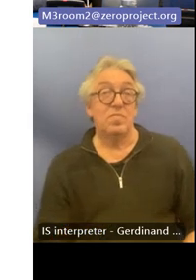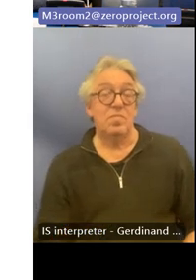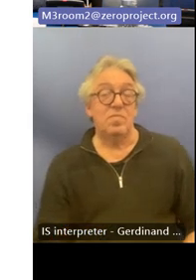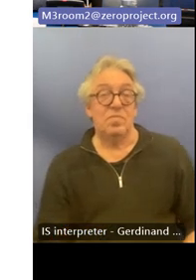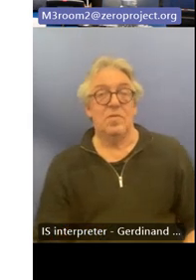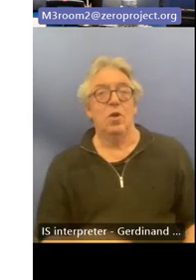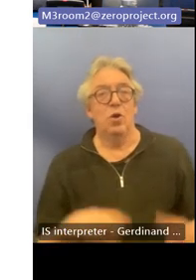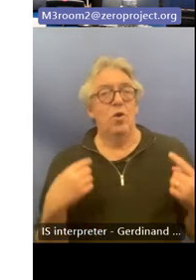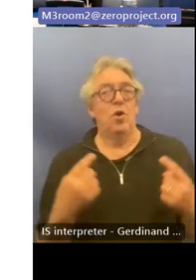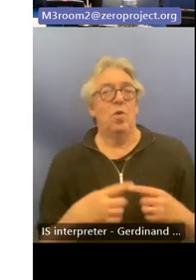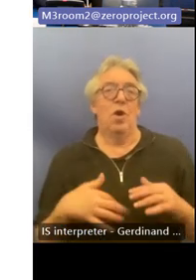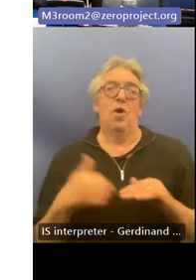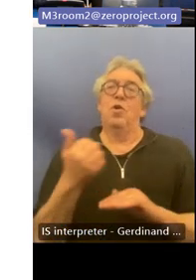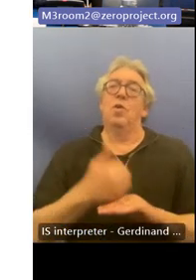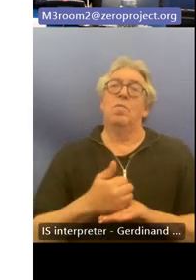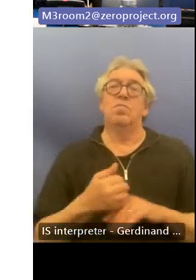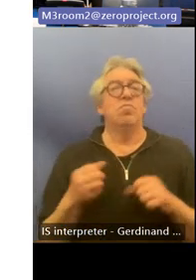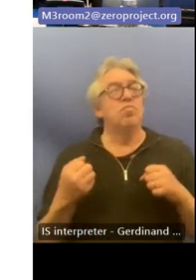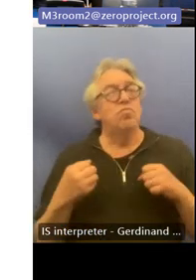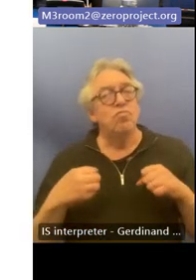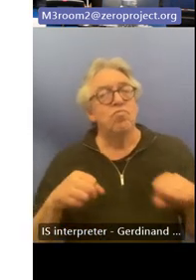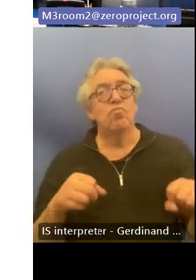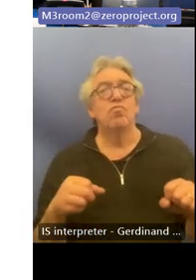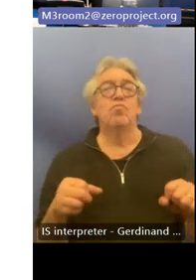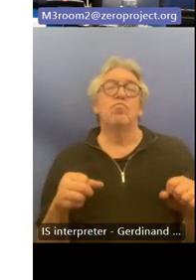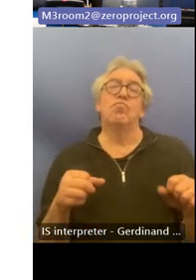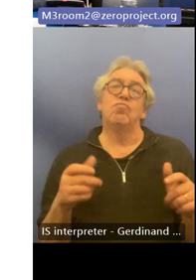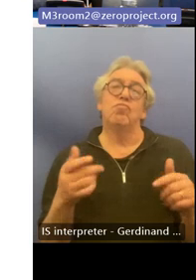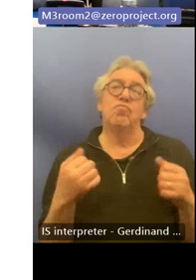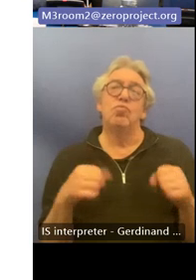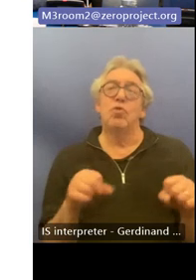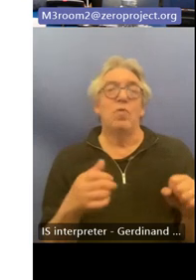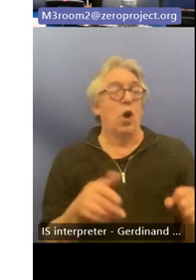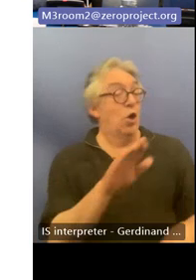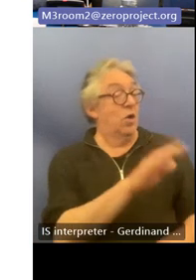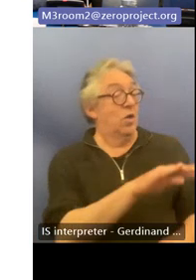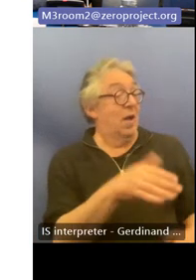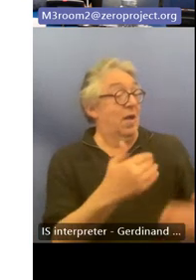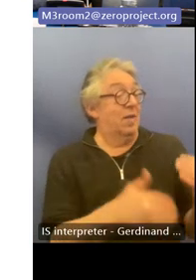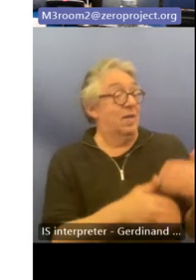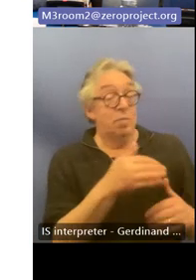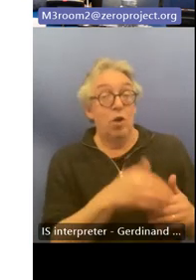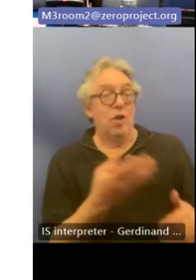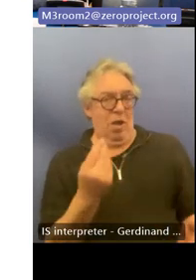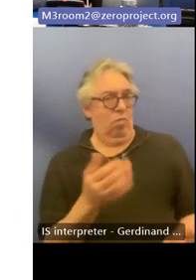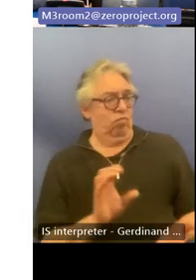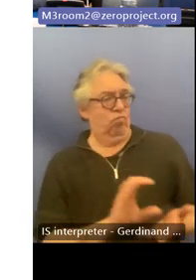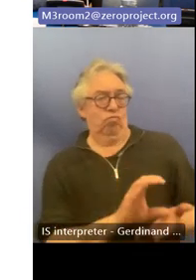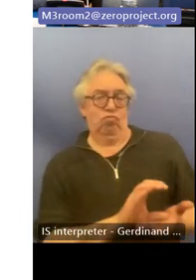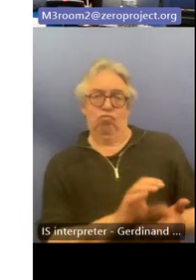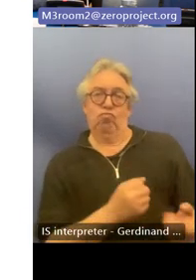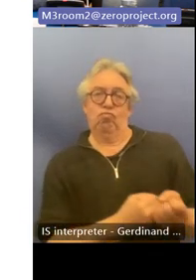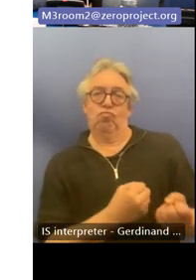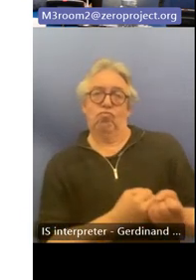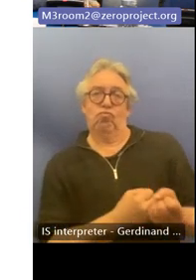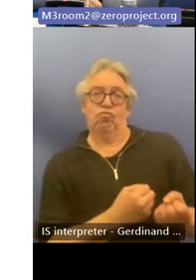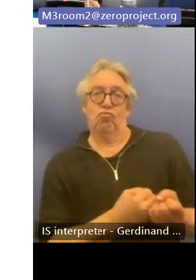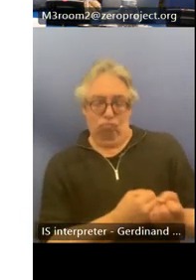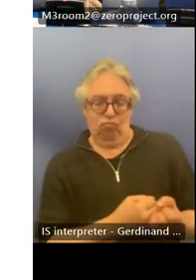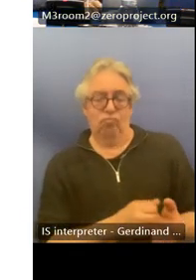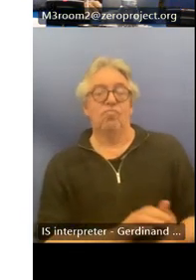provide learning material or scholarship for children with disability and other children that are out of school.